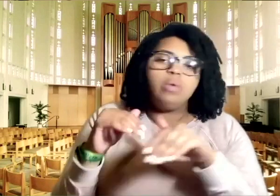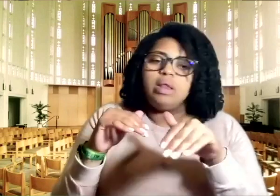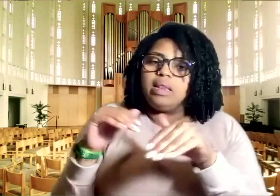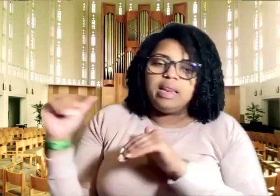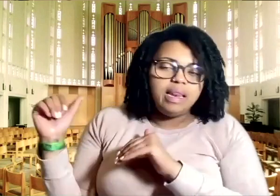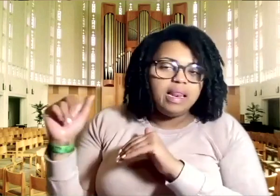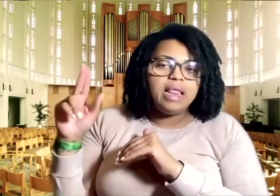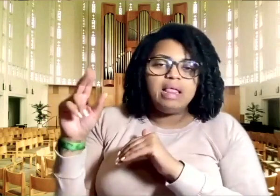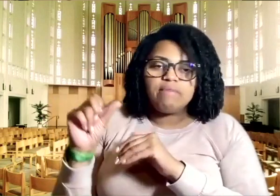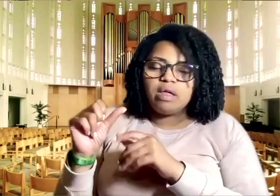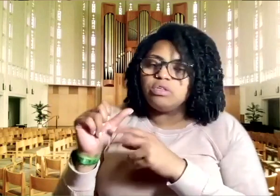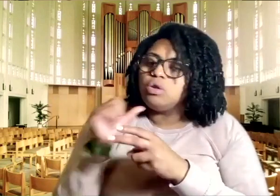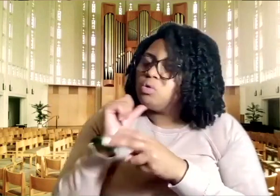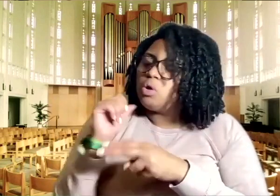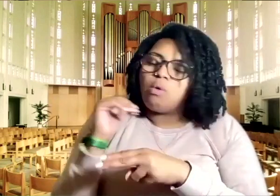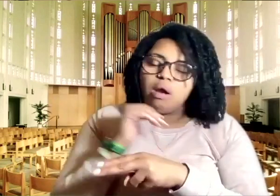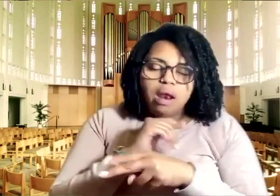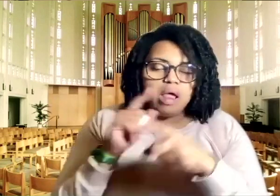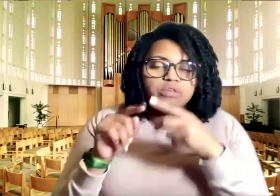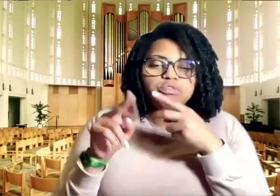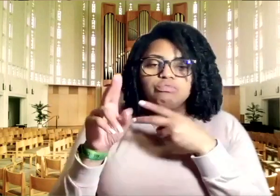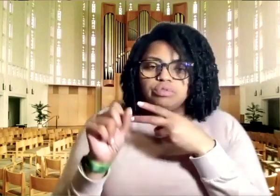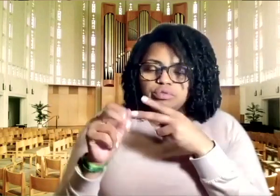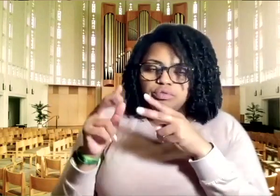Knowing, O God, that you have called each of us